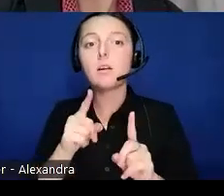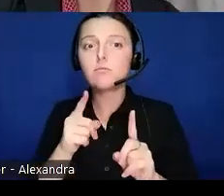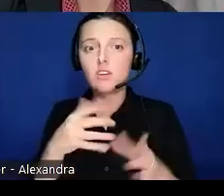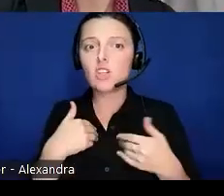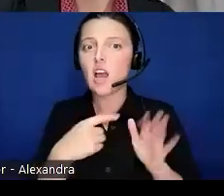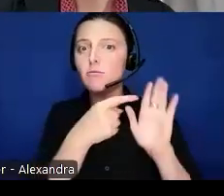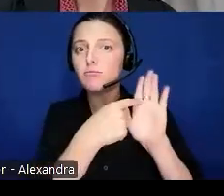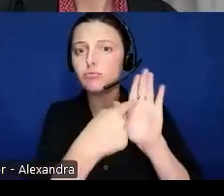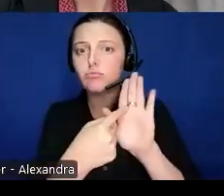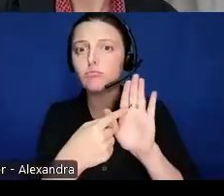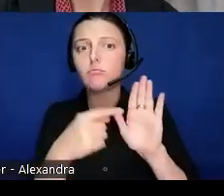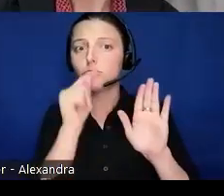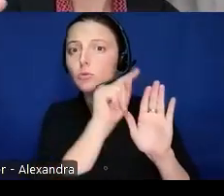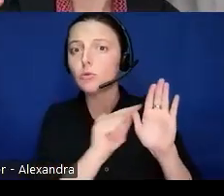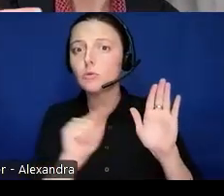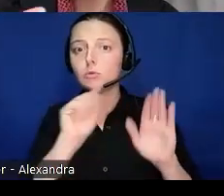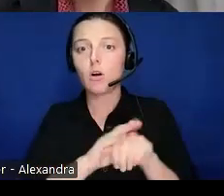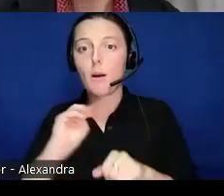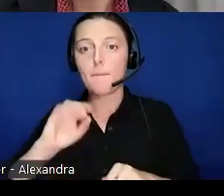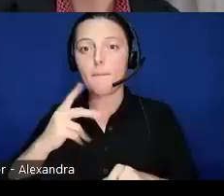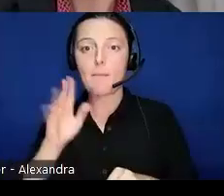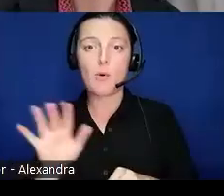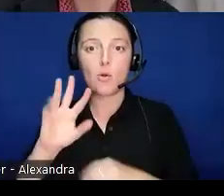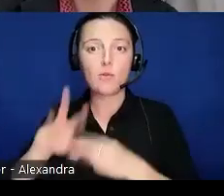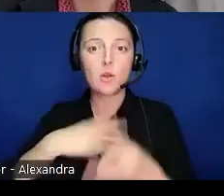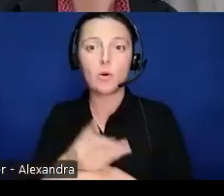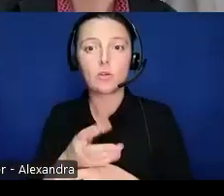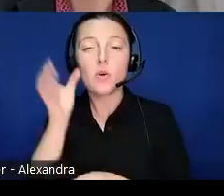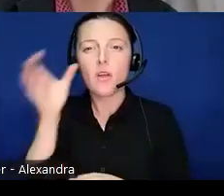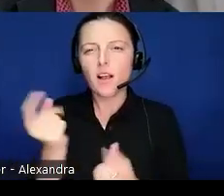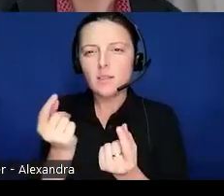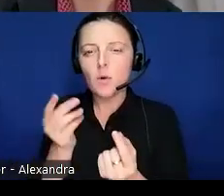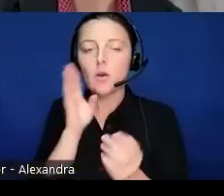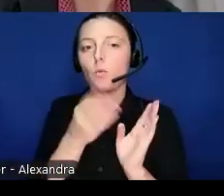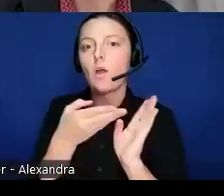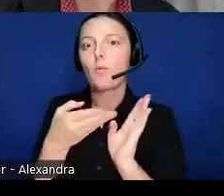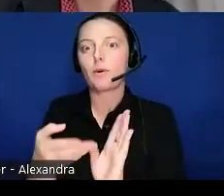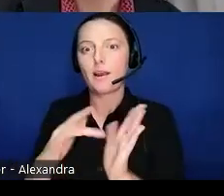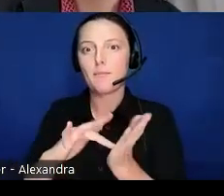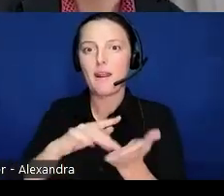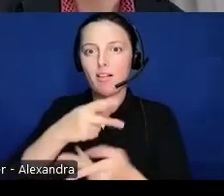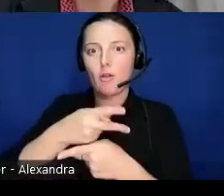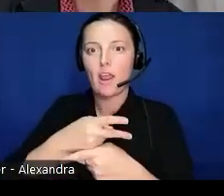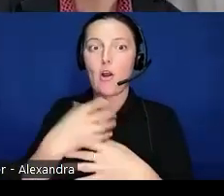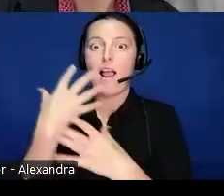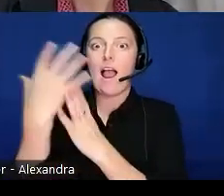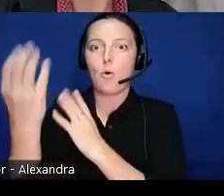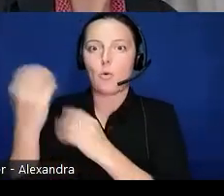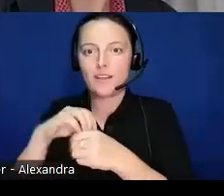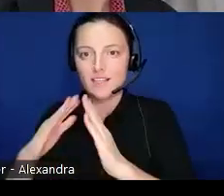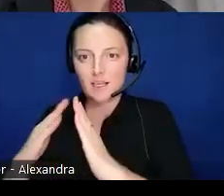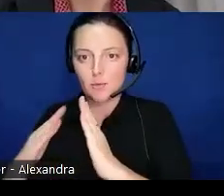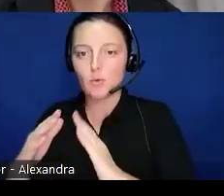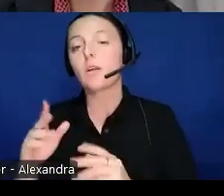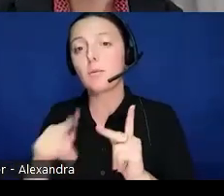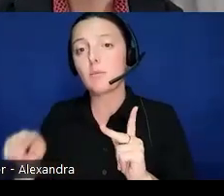street medicine is the idea that we're bringing medical care out to people in the community, people who are experiencing homelessness that wouldn't